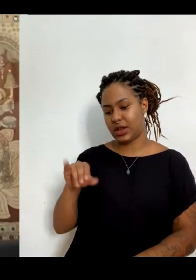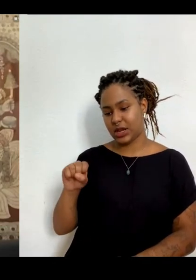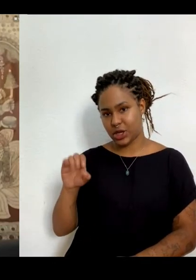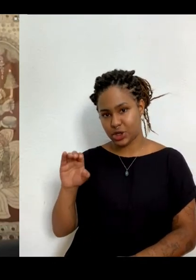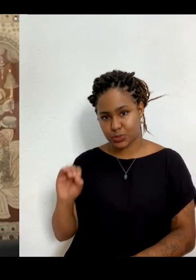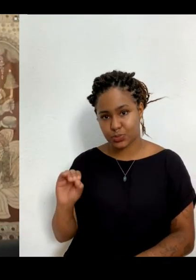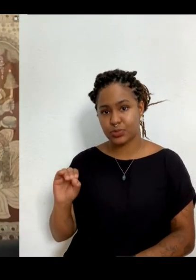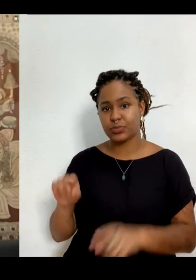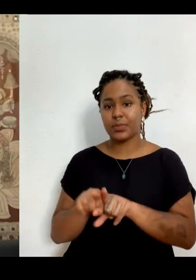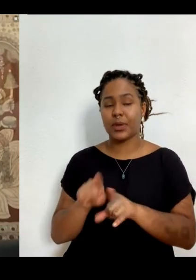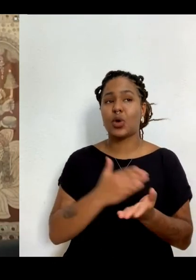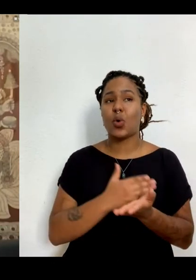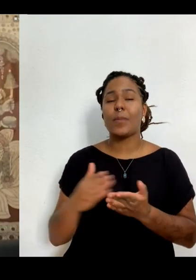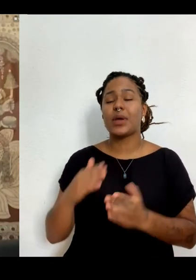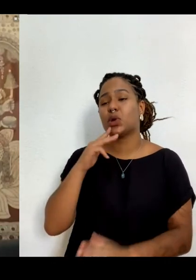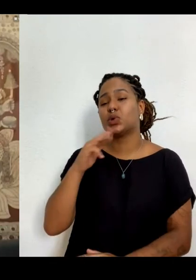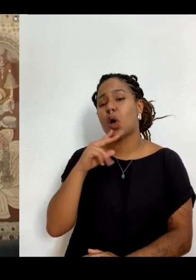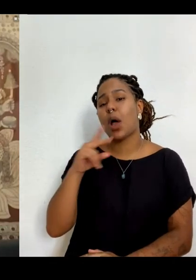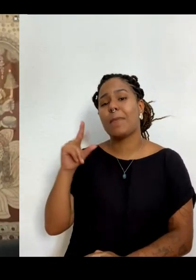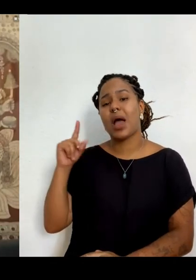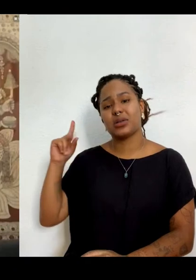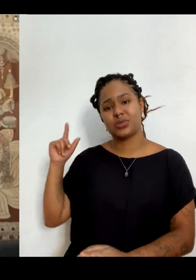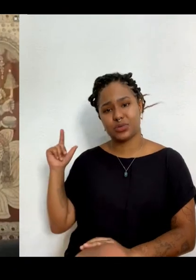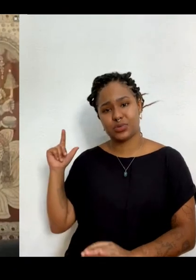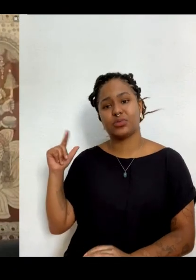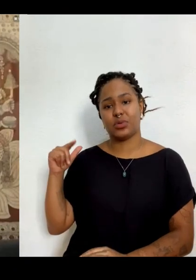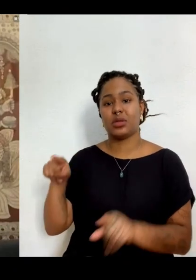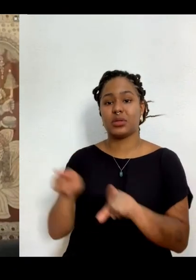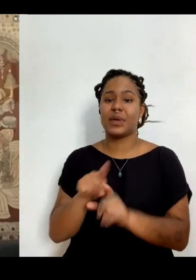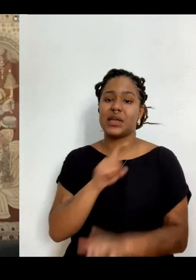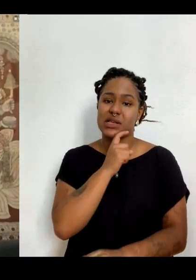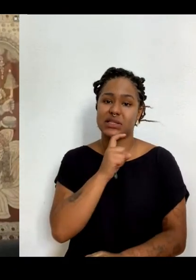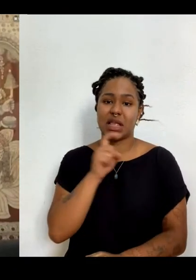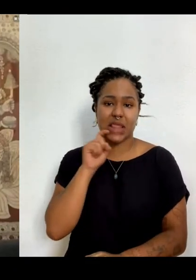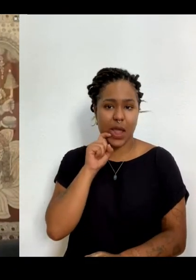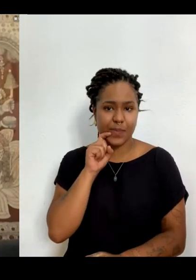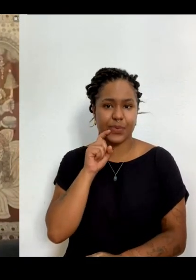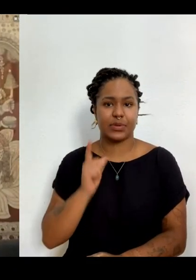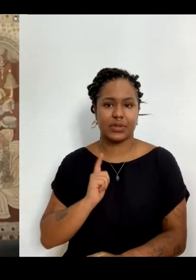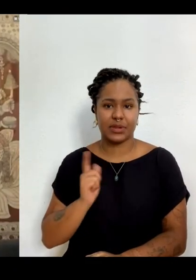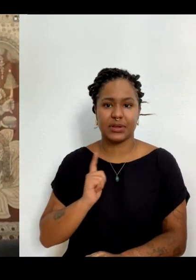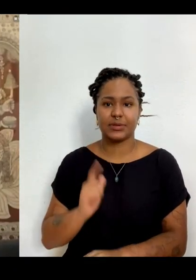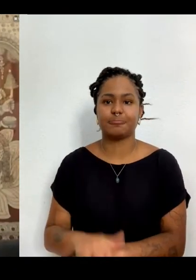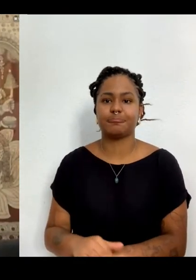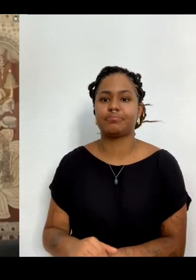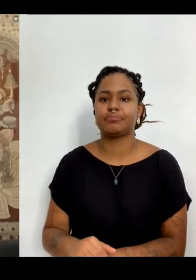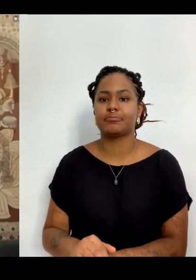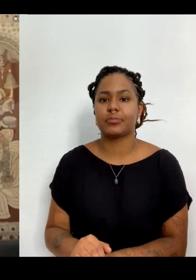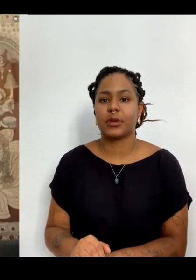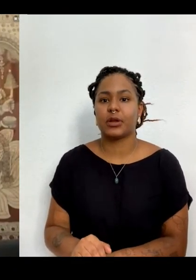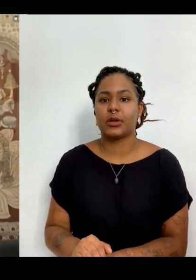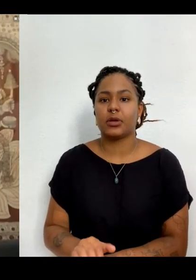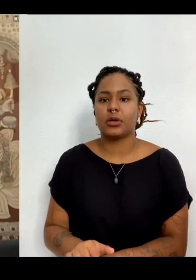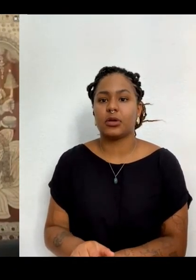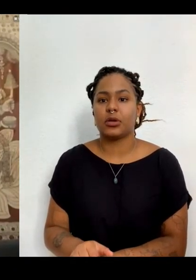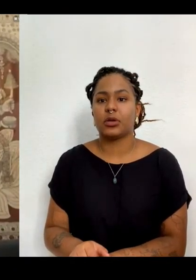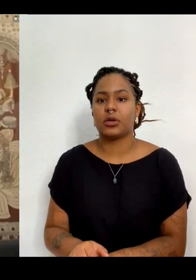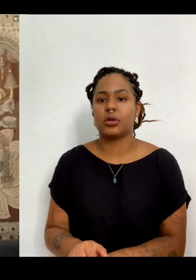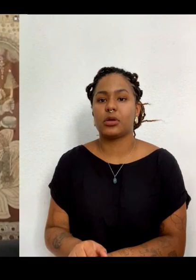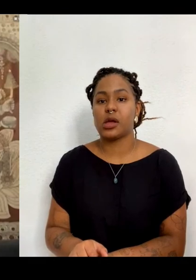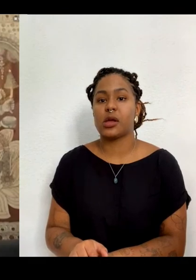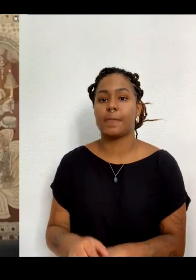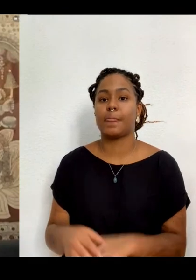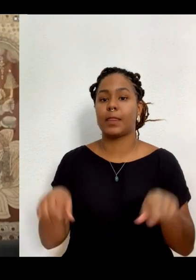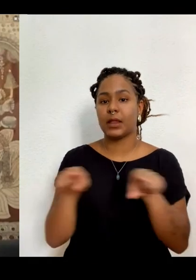return to Earth which is learning how to do ecological farming and saving seeds and growing good food and creating